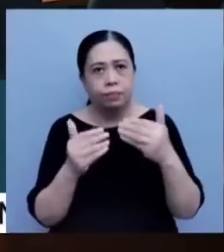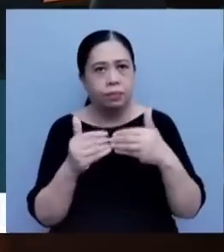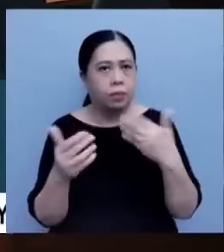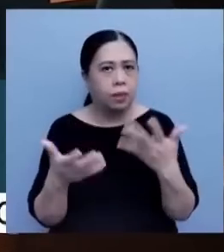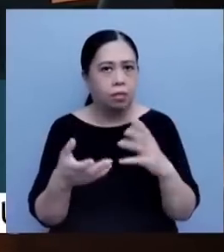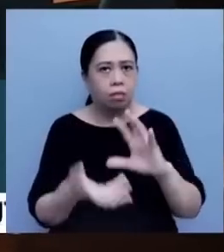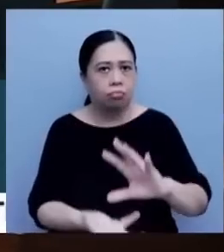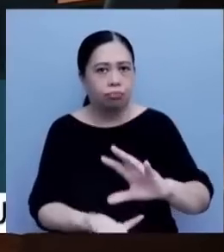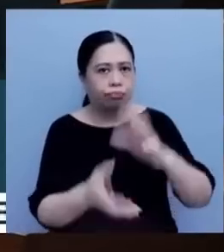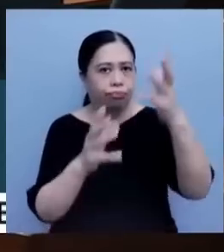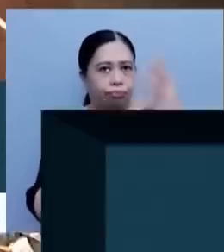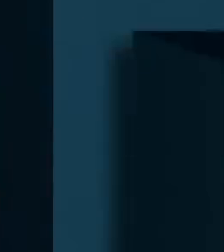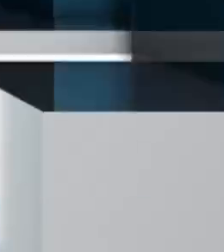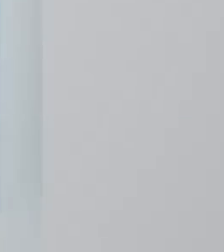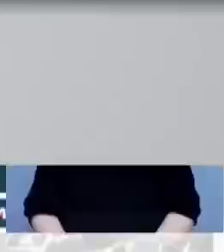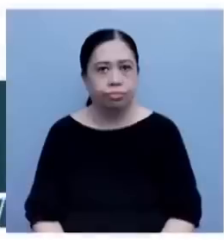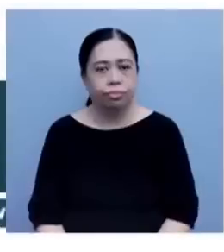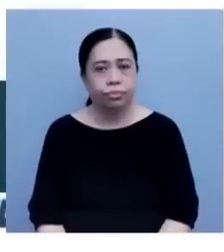of hand.